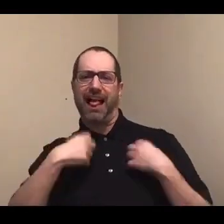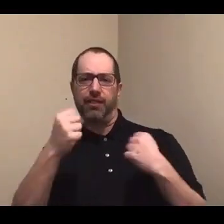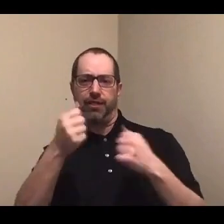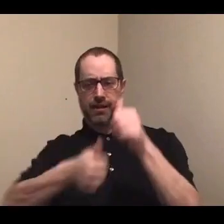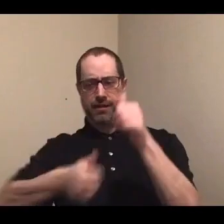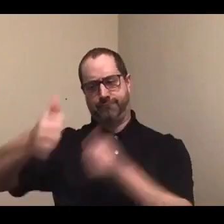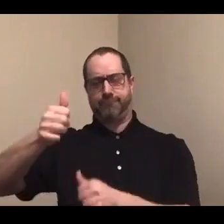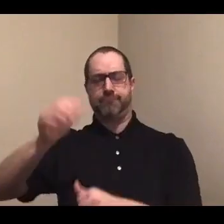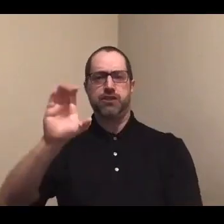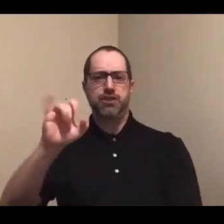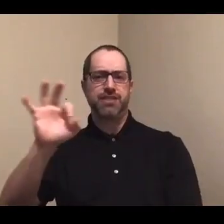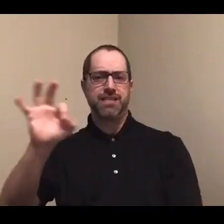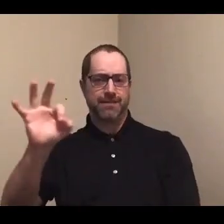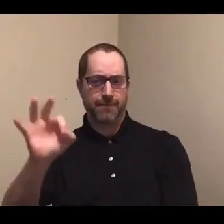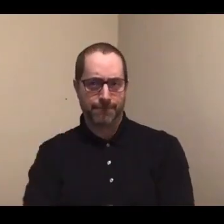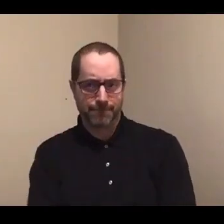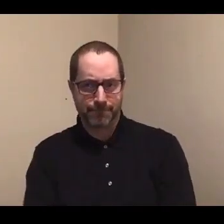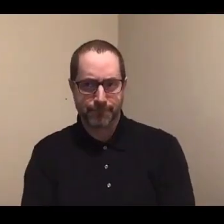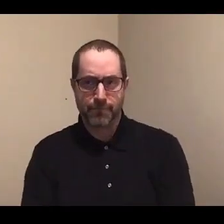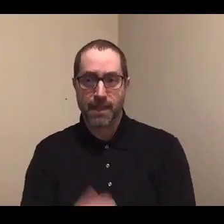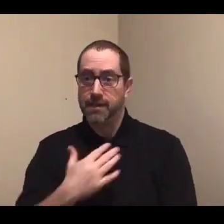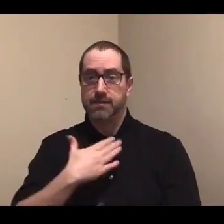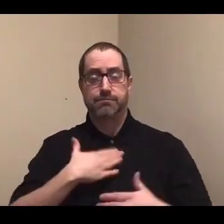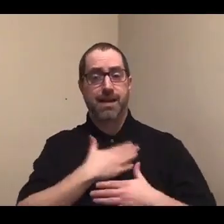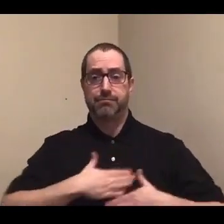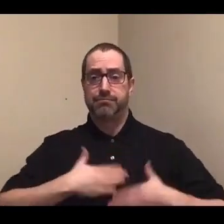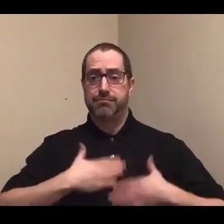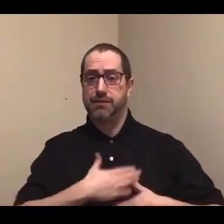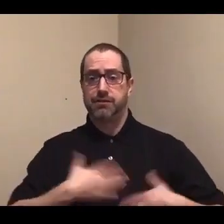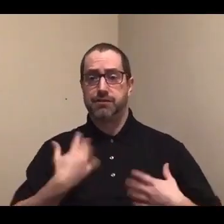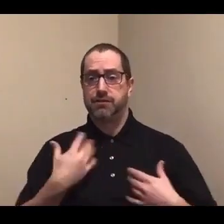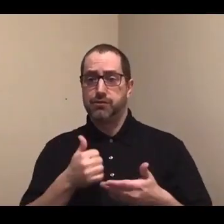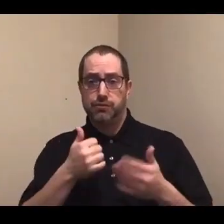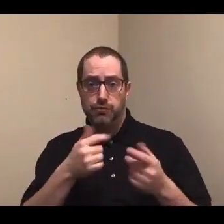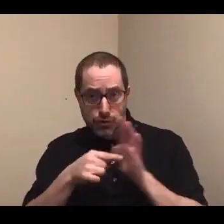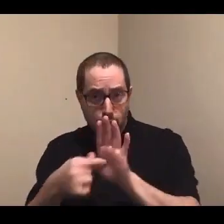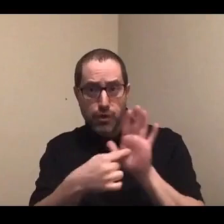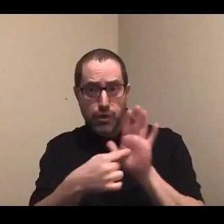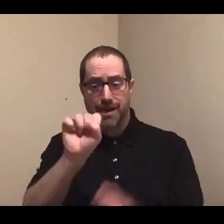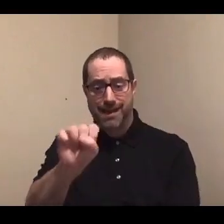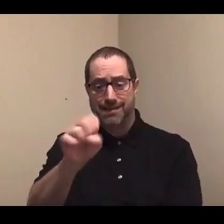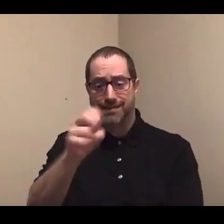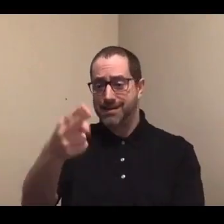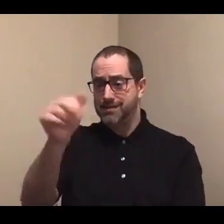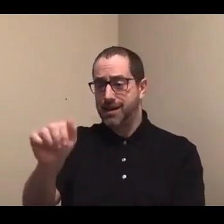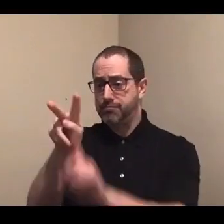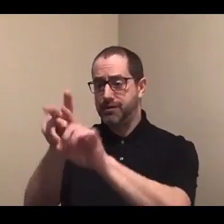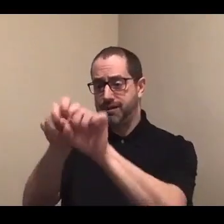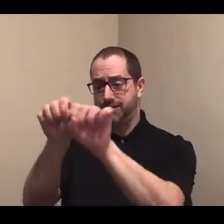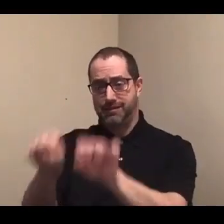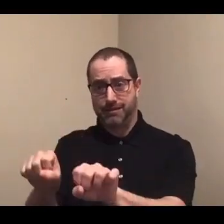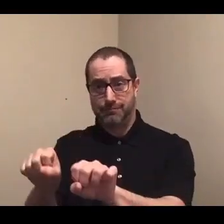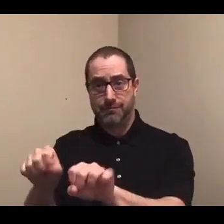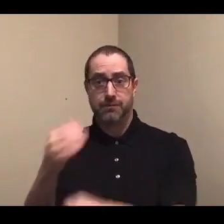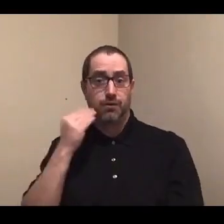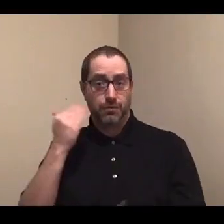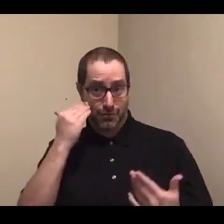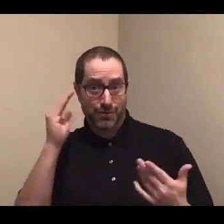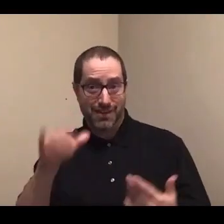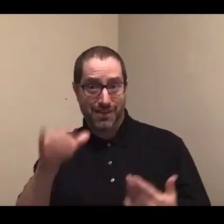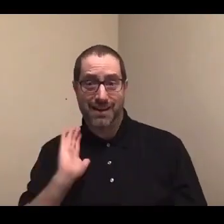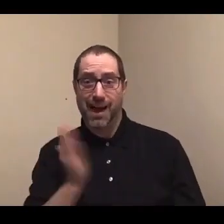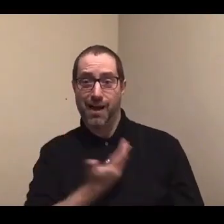my pleasure to be walking you through the SHA patient booking system today. So as you've heard, our government has announced that we are opening up